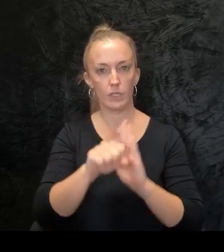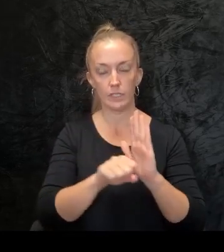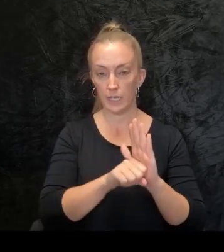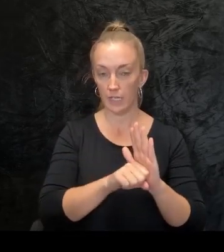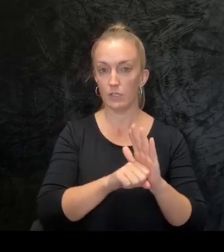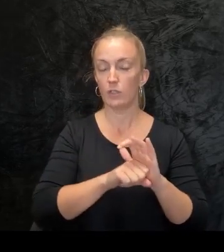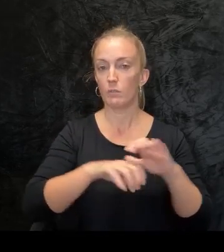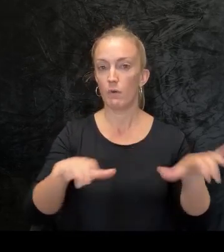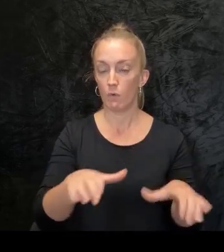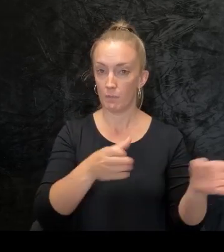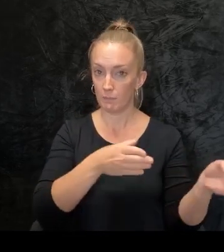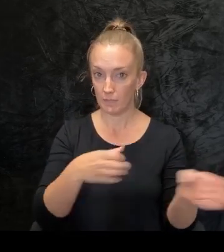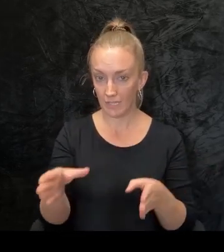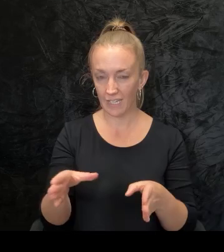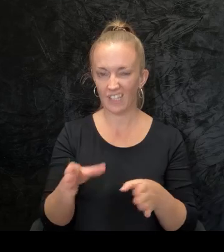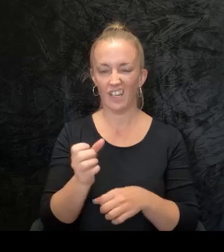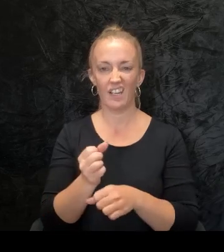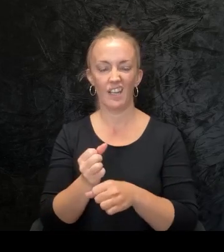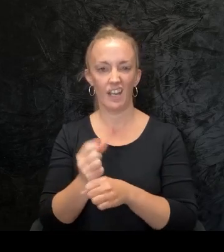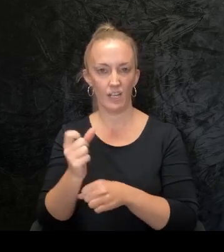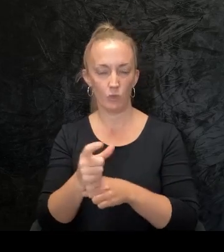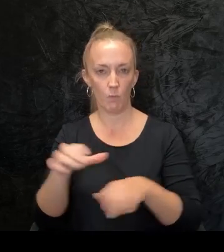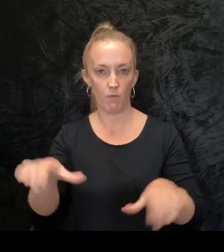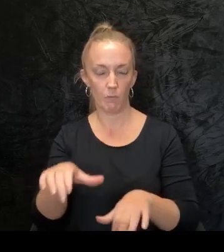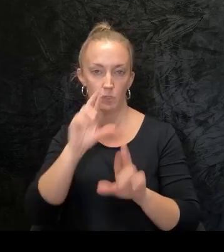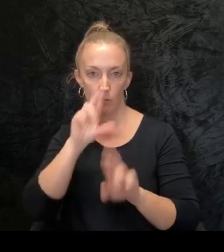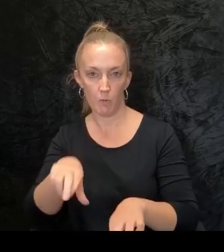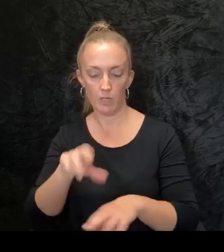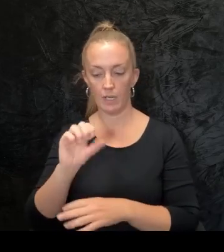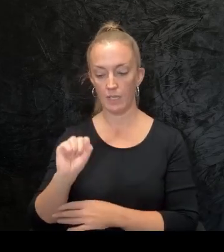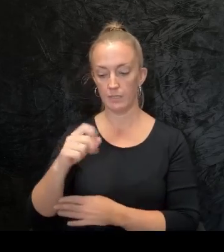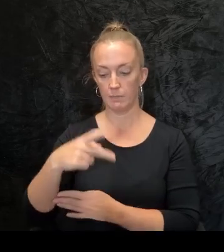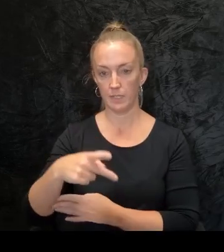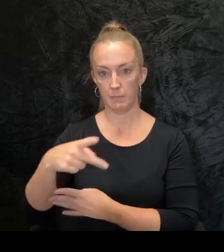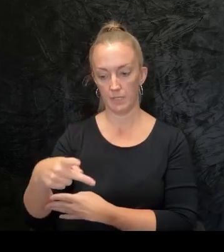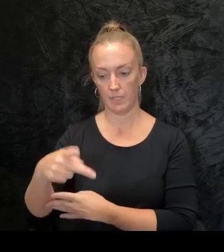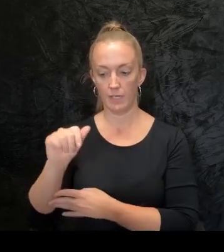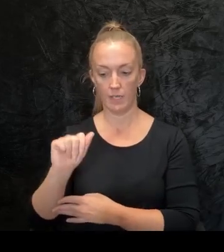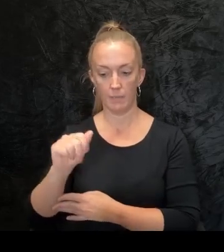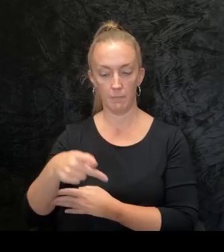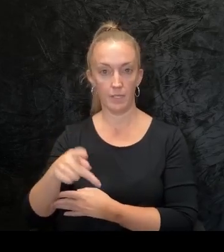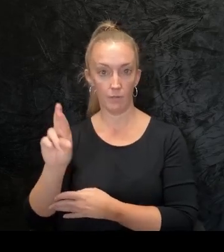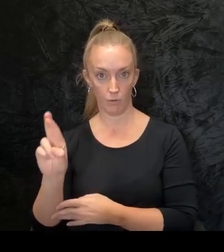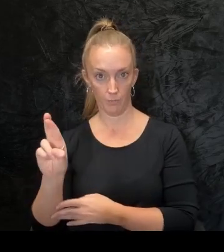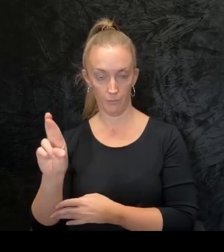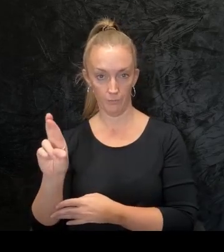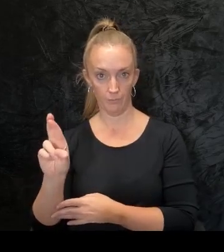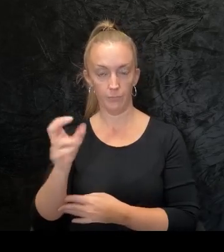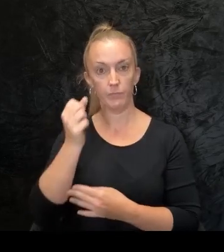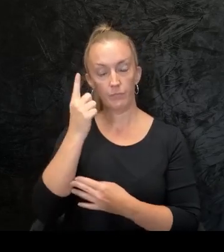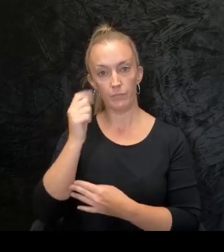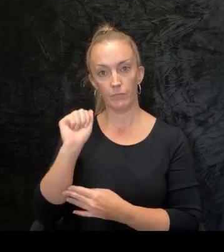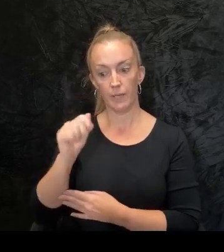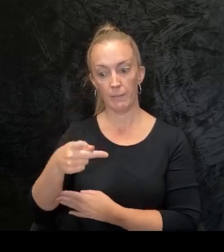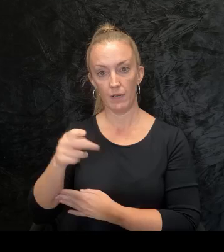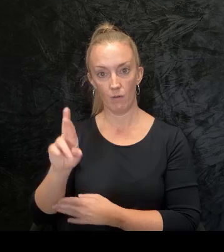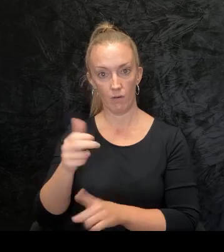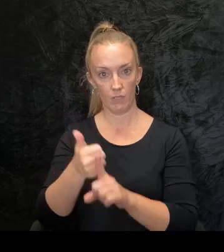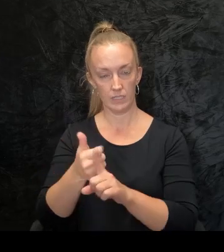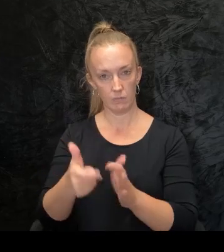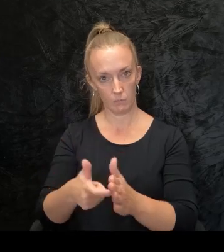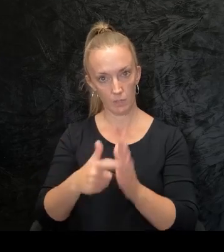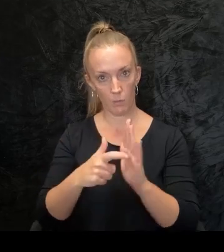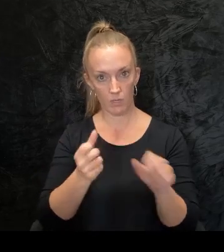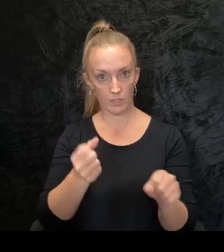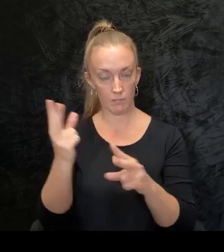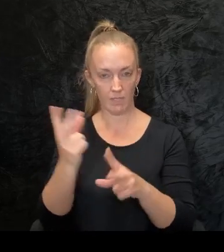Performance Report, SPP APR. The APR must be submitted